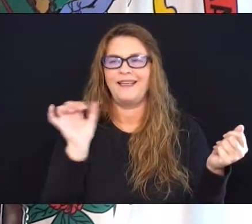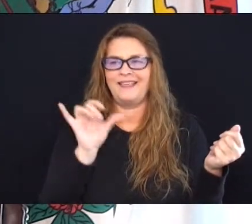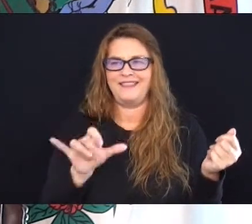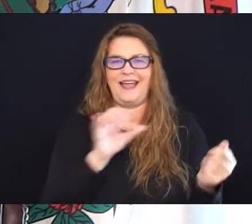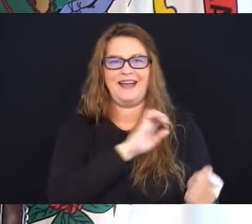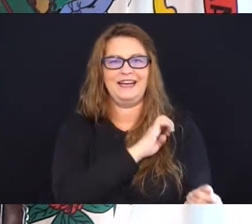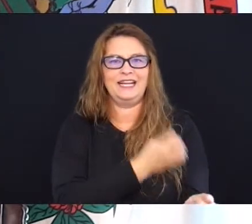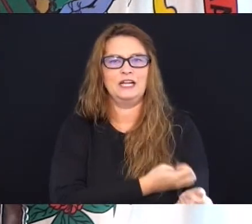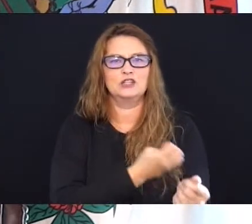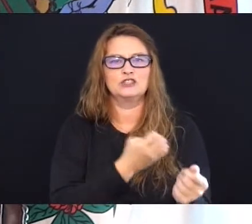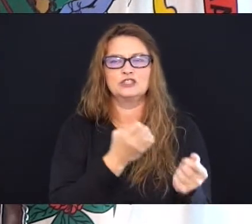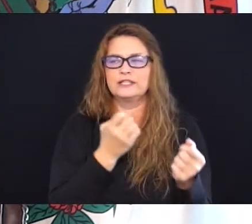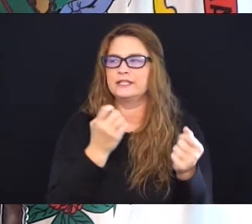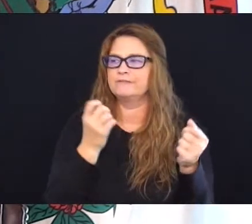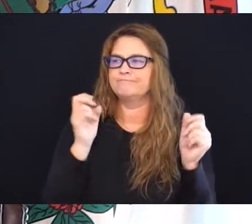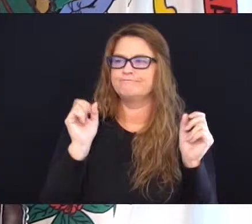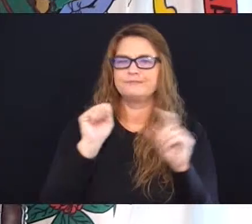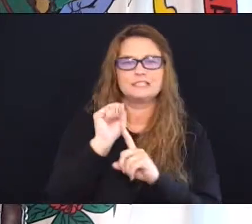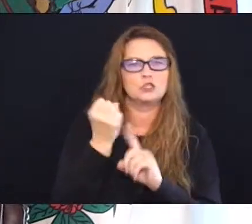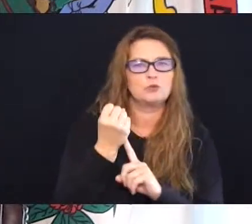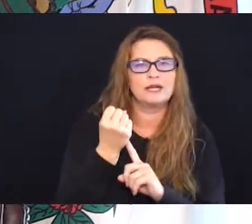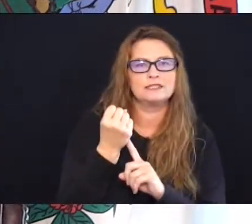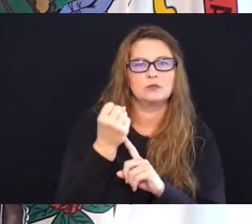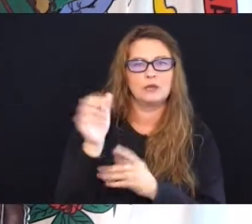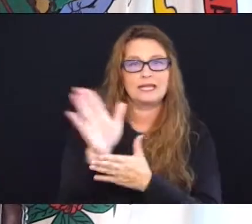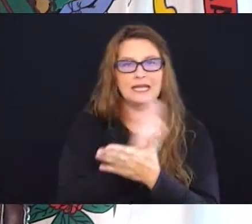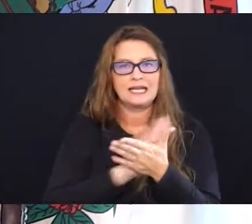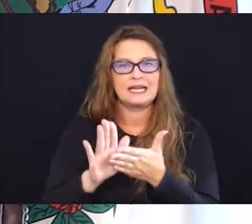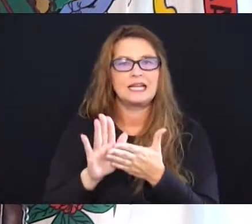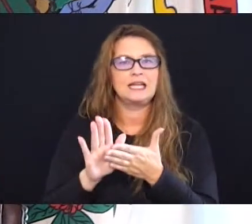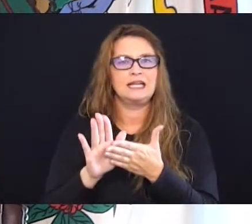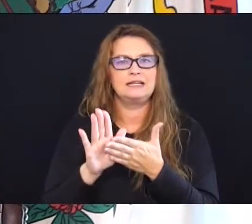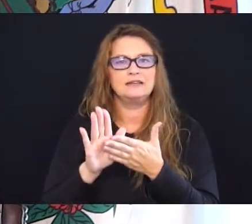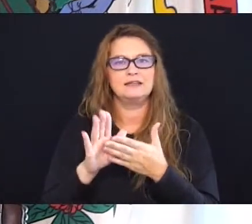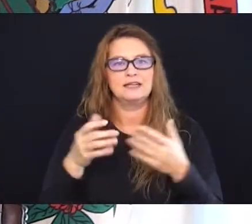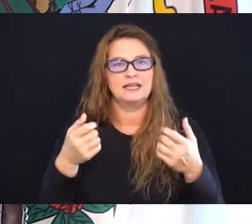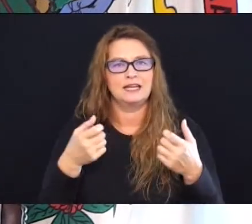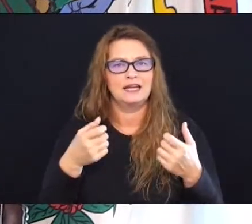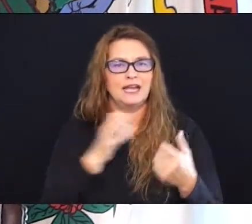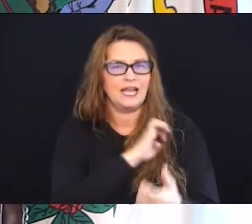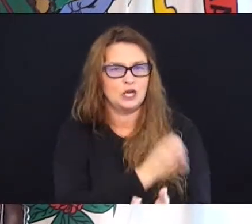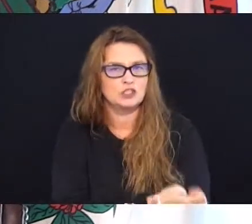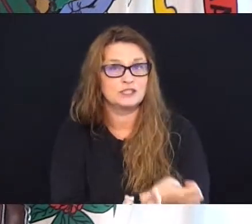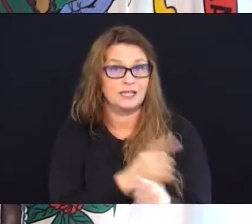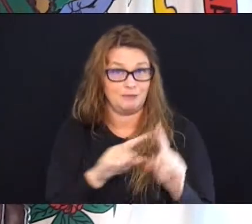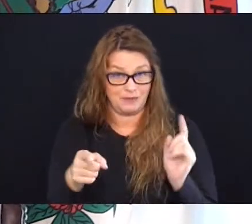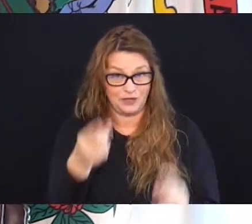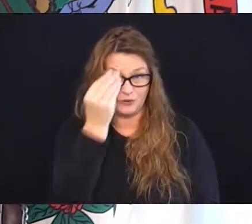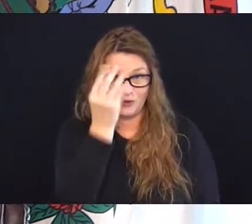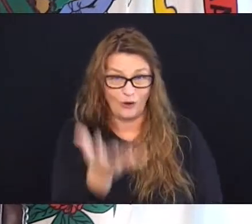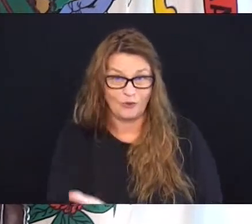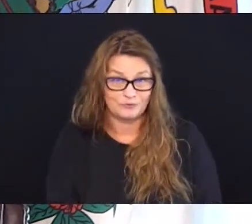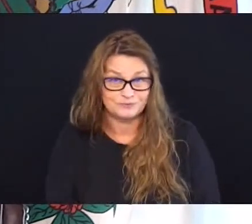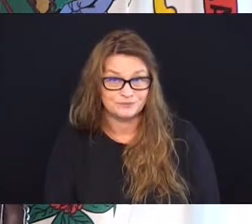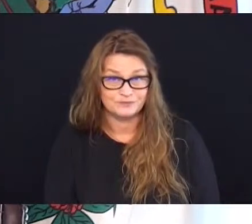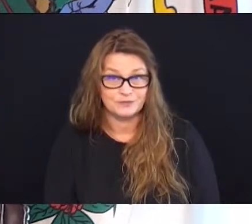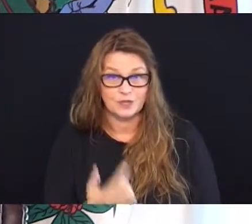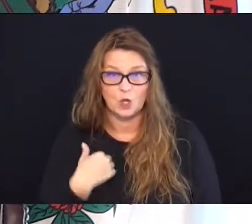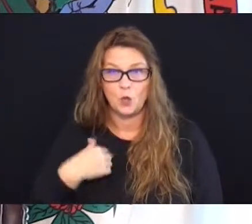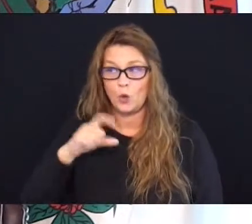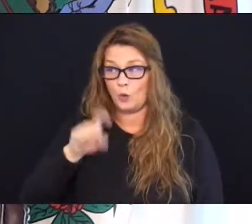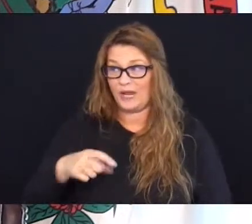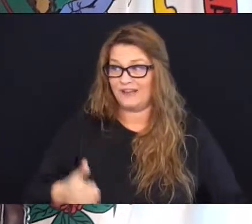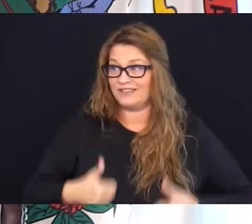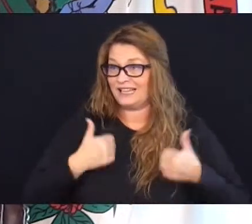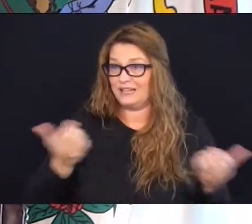situation with alternative energies that are cleaner. But you know what I'd say to you? We got to live here